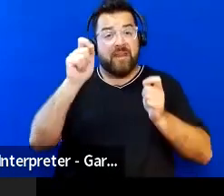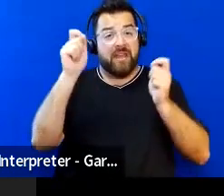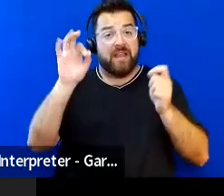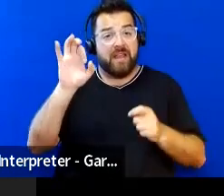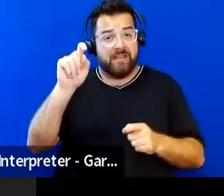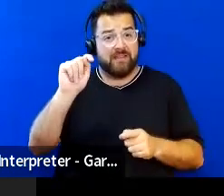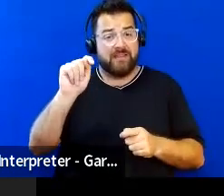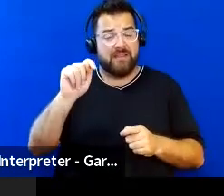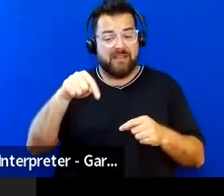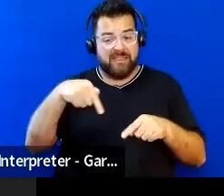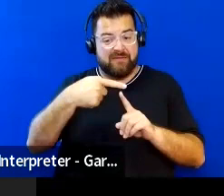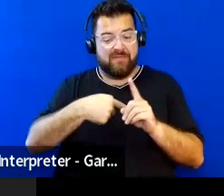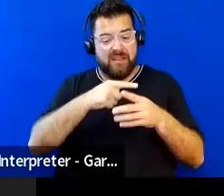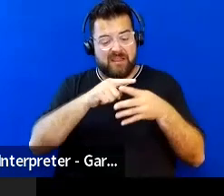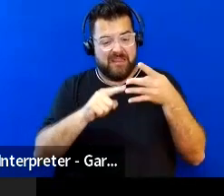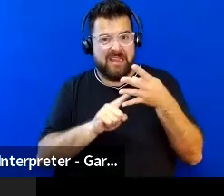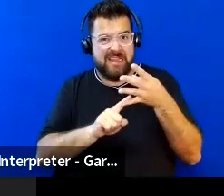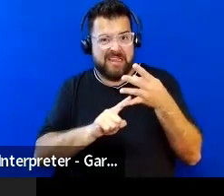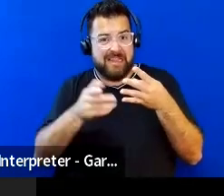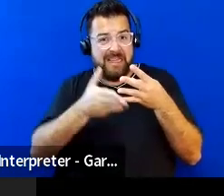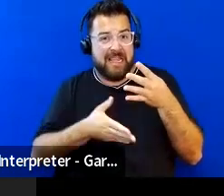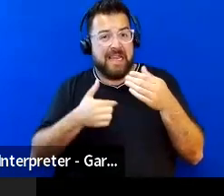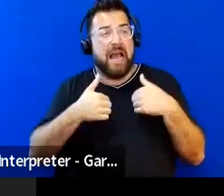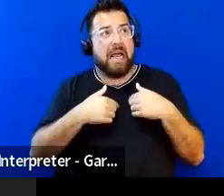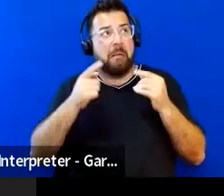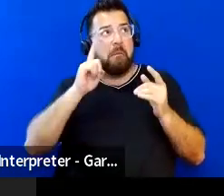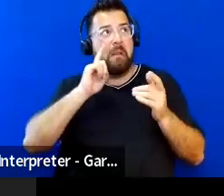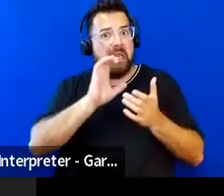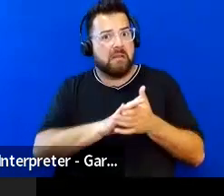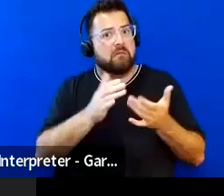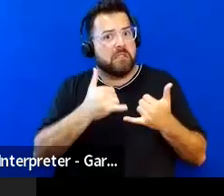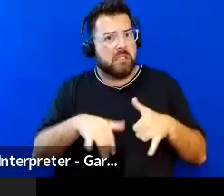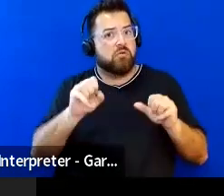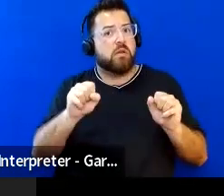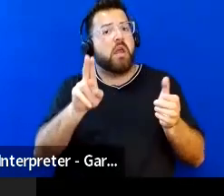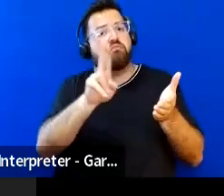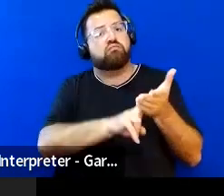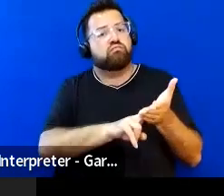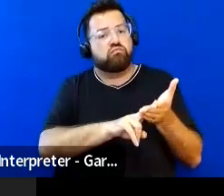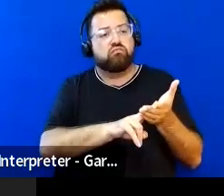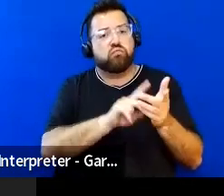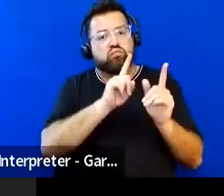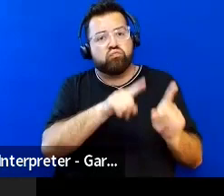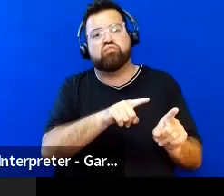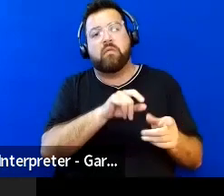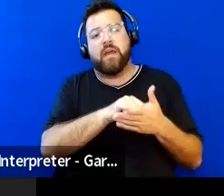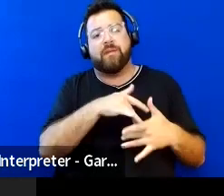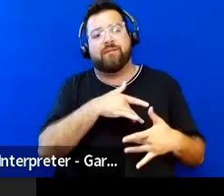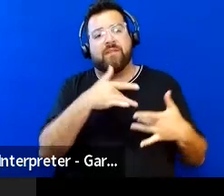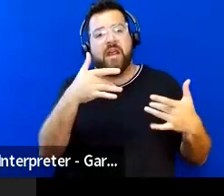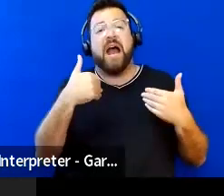month that I believe you can still register for. I have the